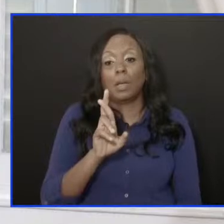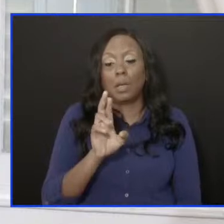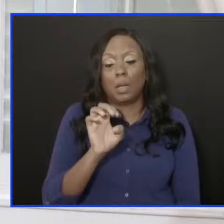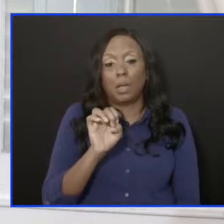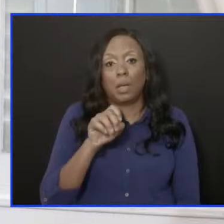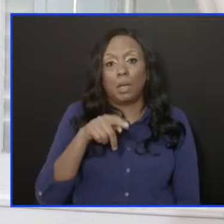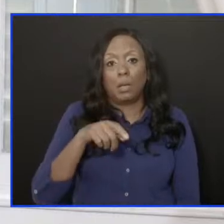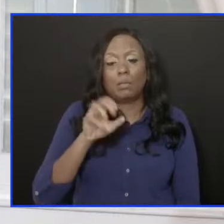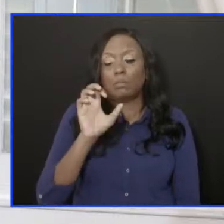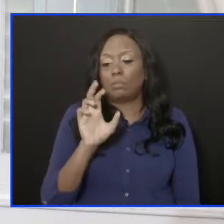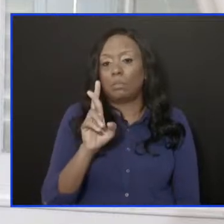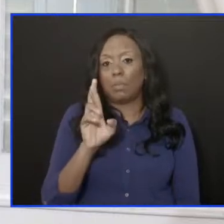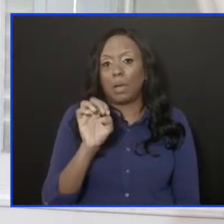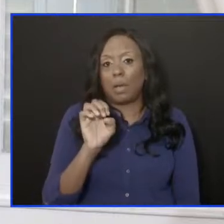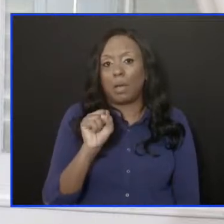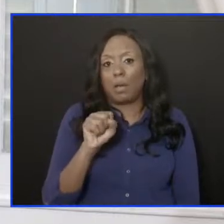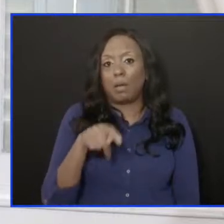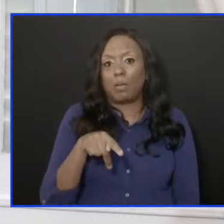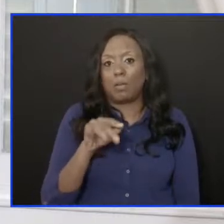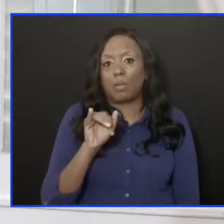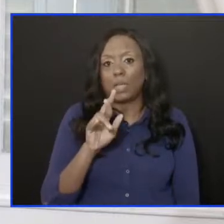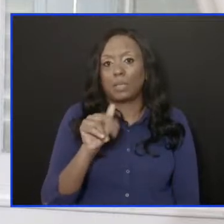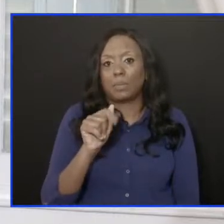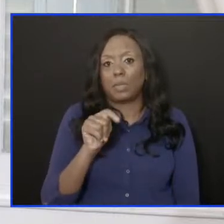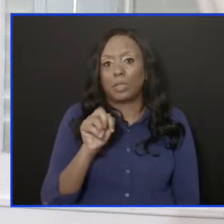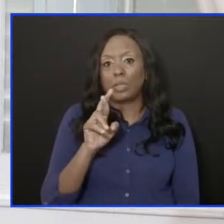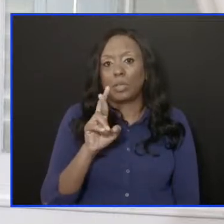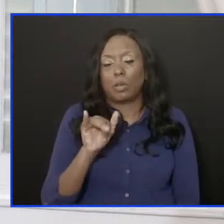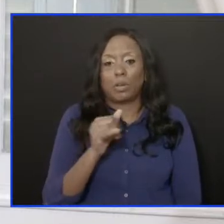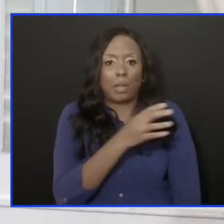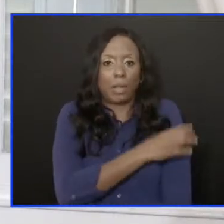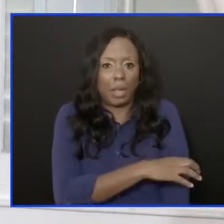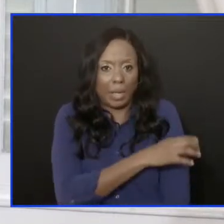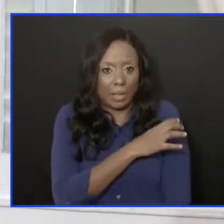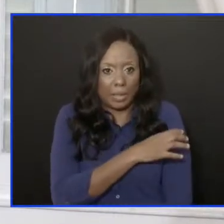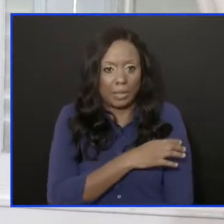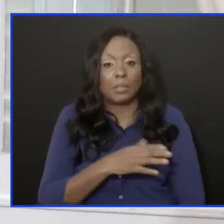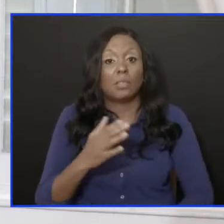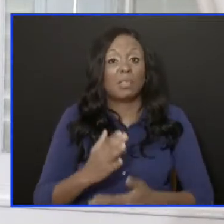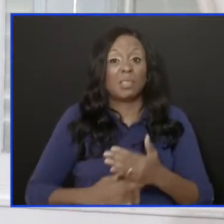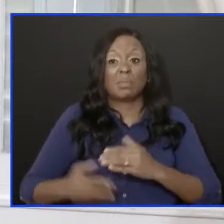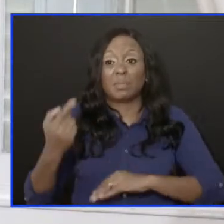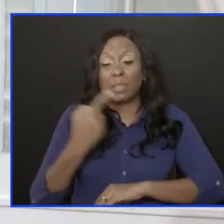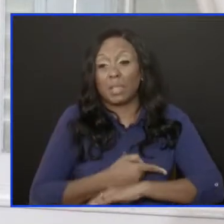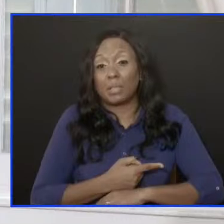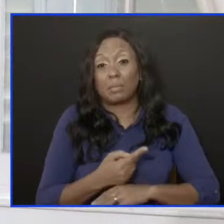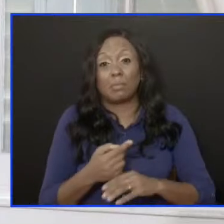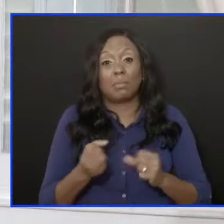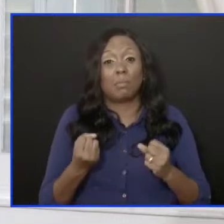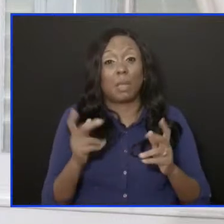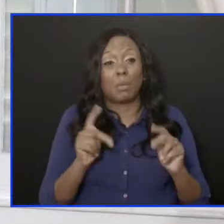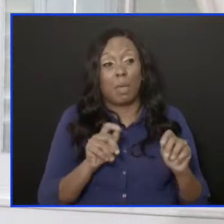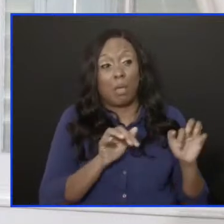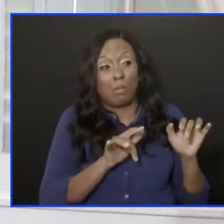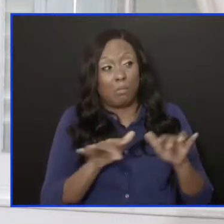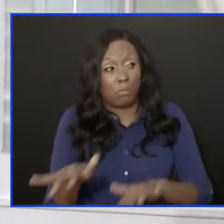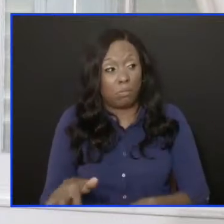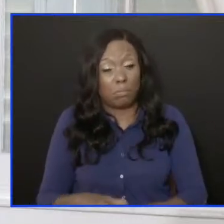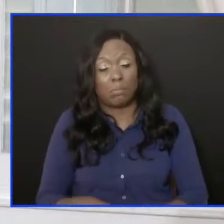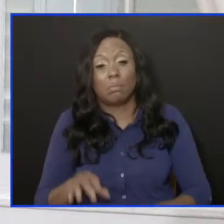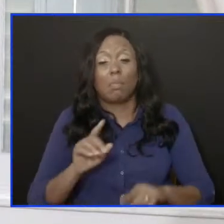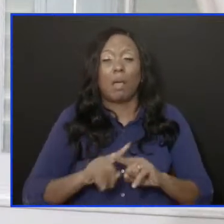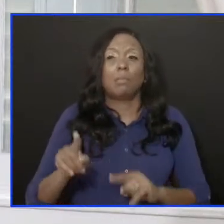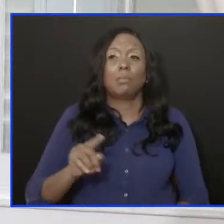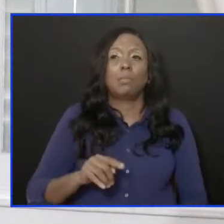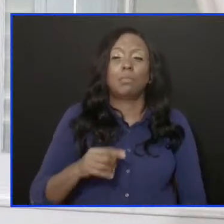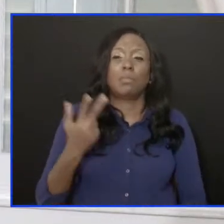Hospital. And some days we're seeing some very large numbers of persons at that clinic, but we had a period of about 3 or